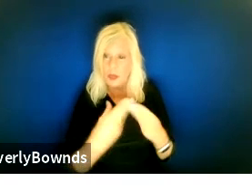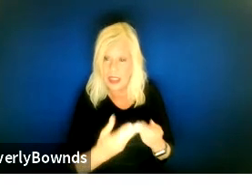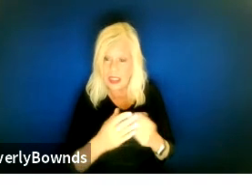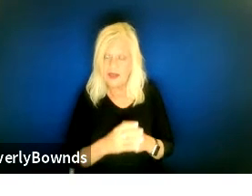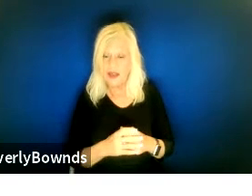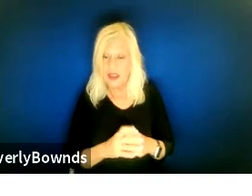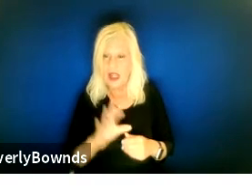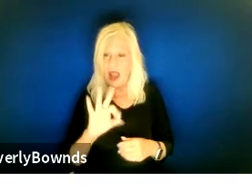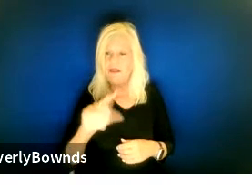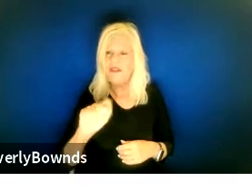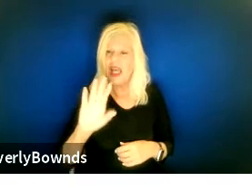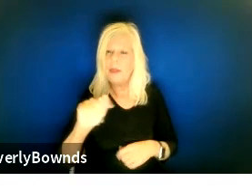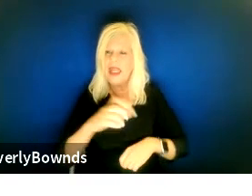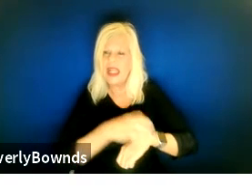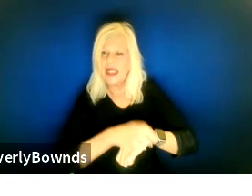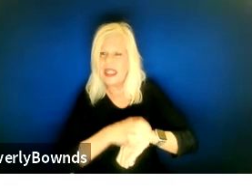Fitbit.